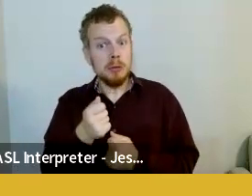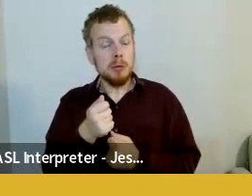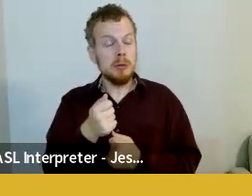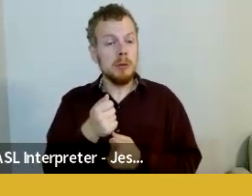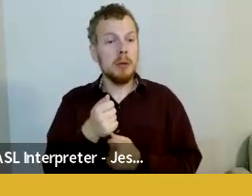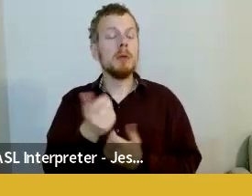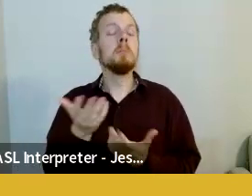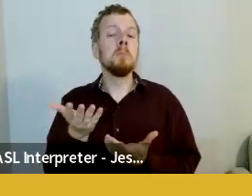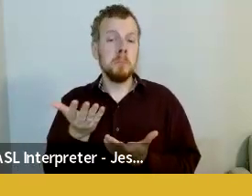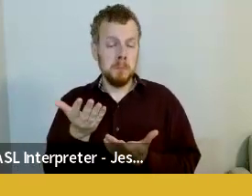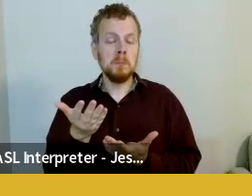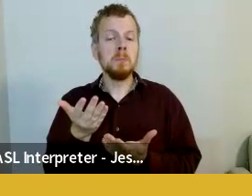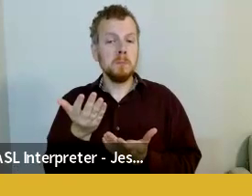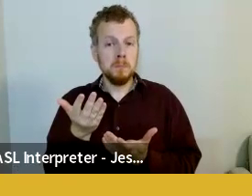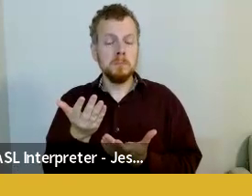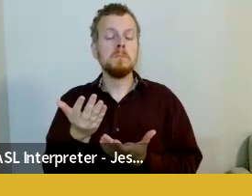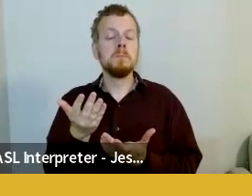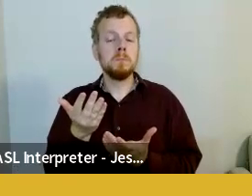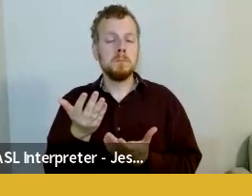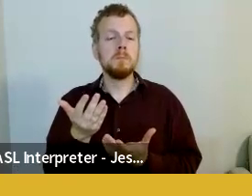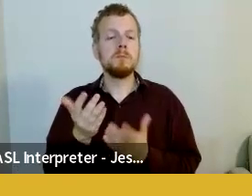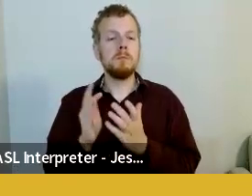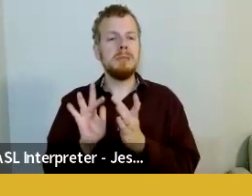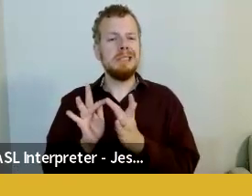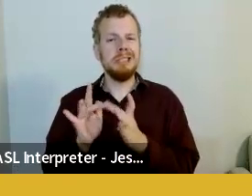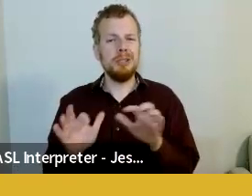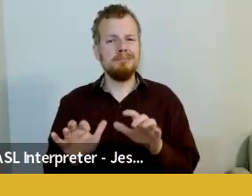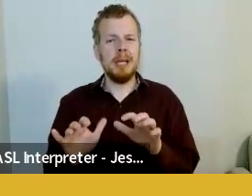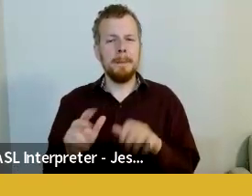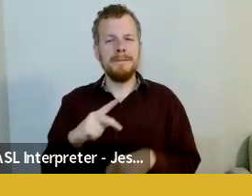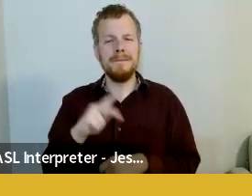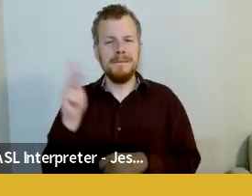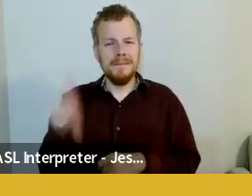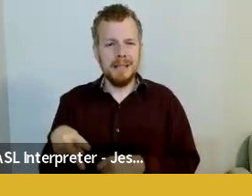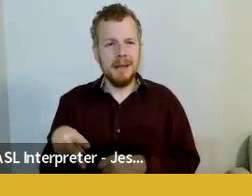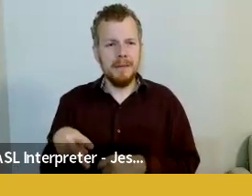you would do is you would just essentially you can type in